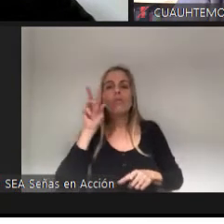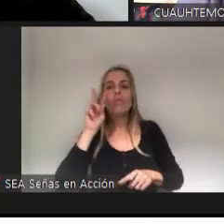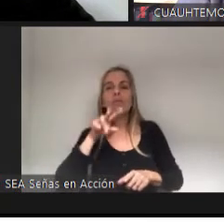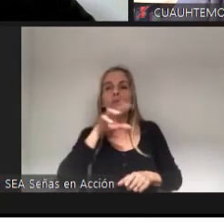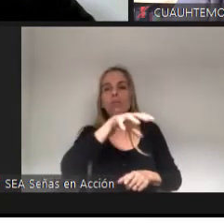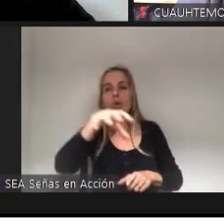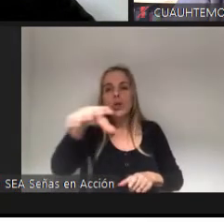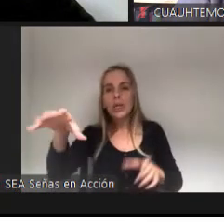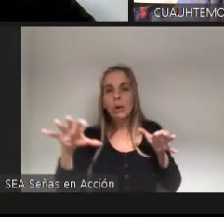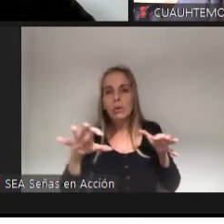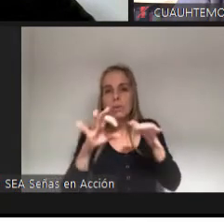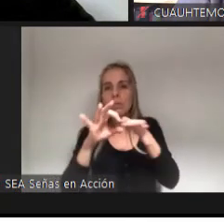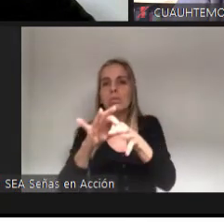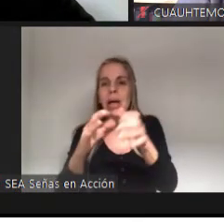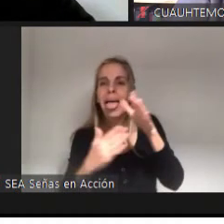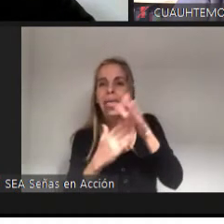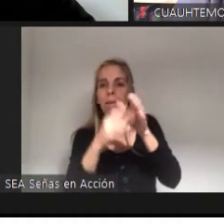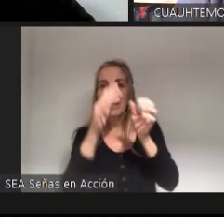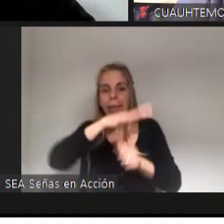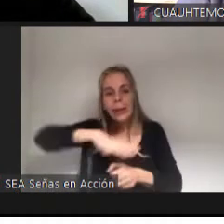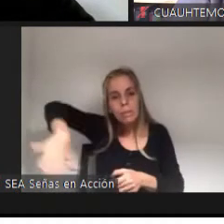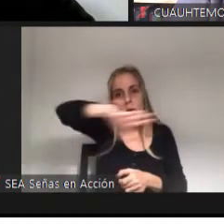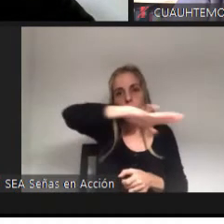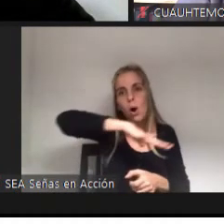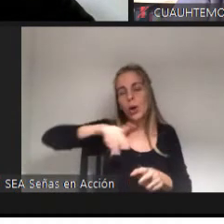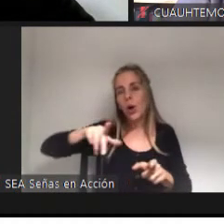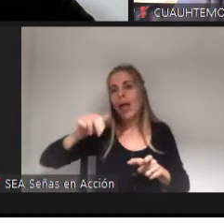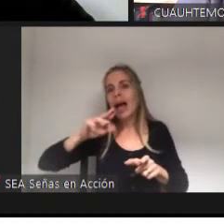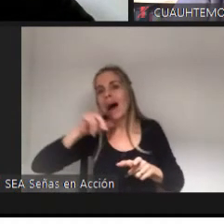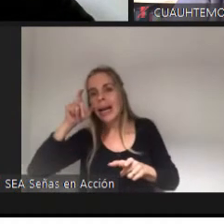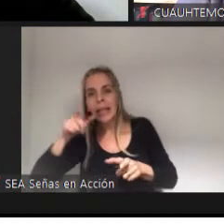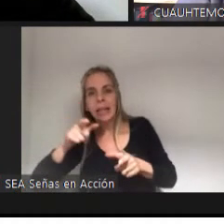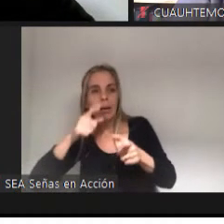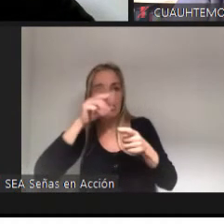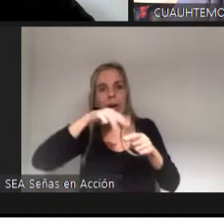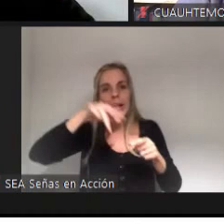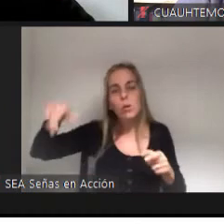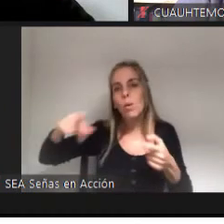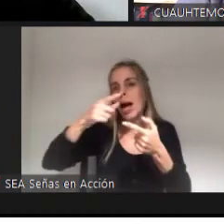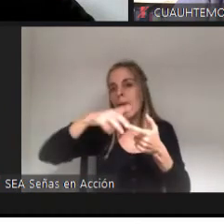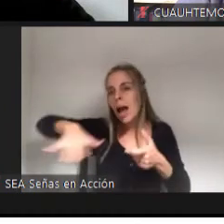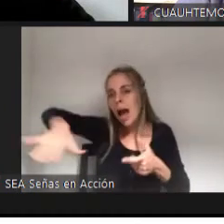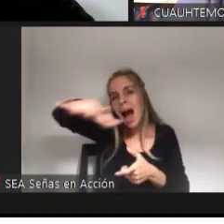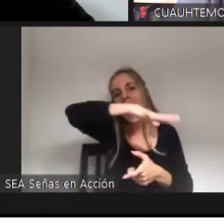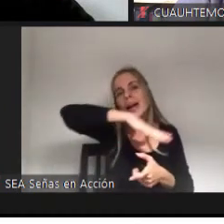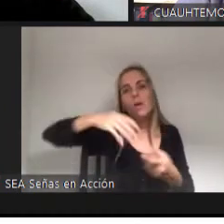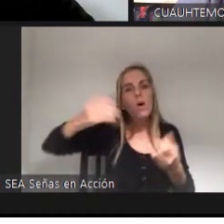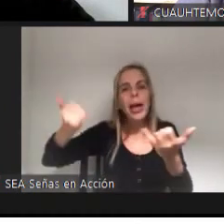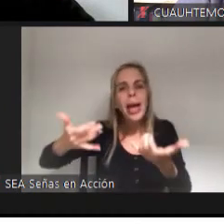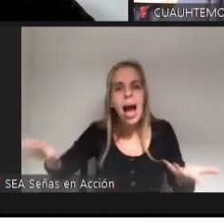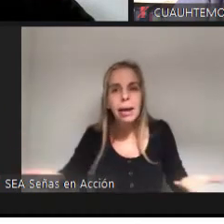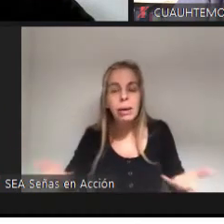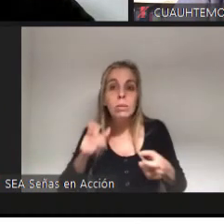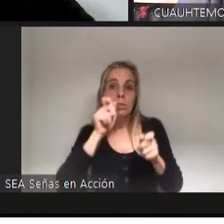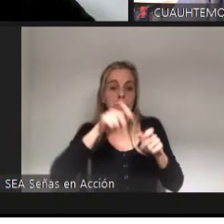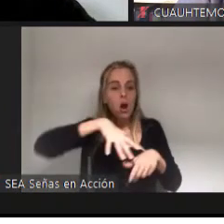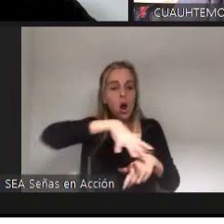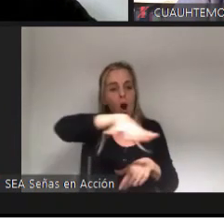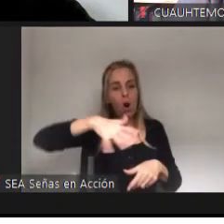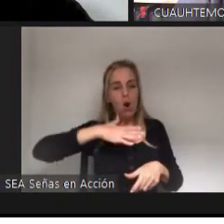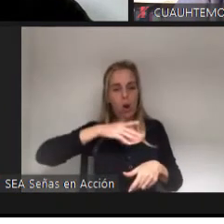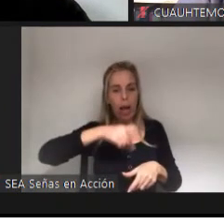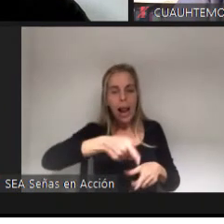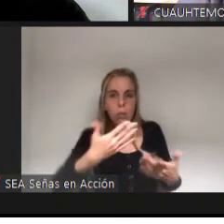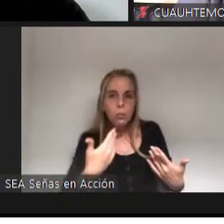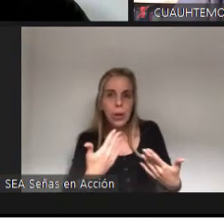museums is related to what they have around or to the artists that are central in a scene. But the local side